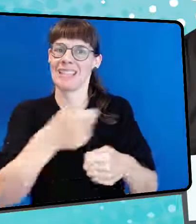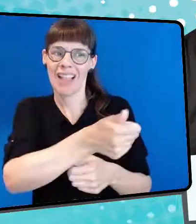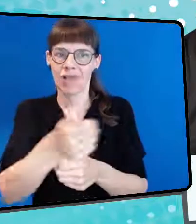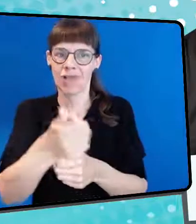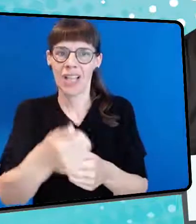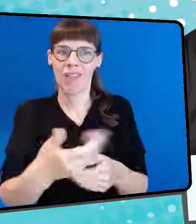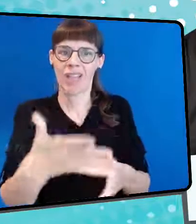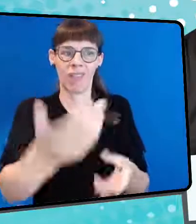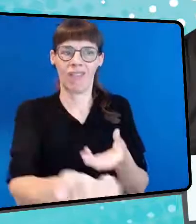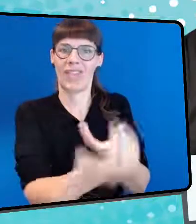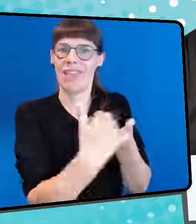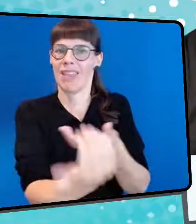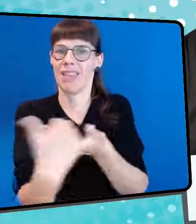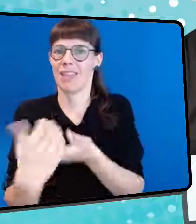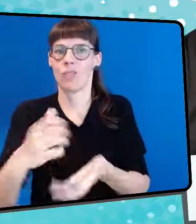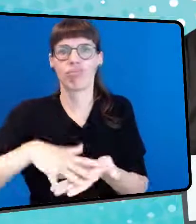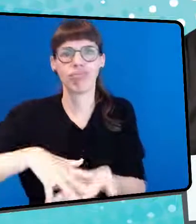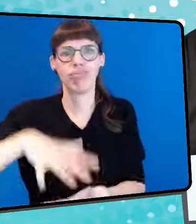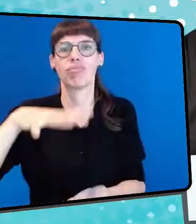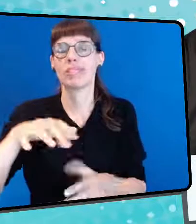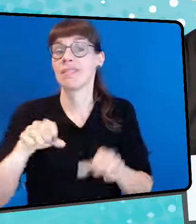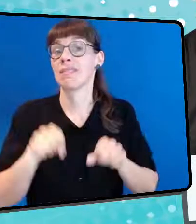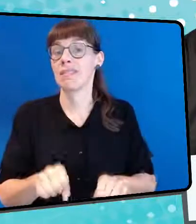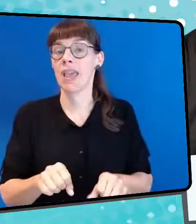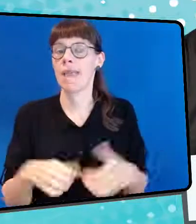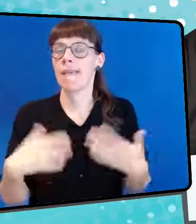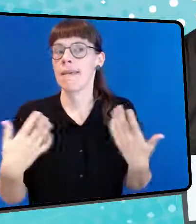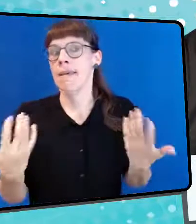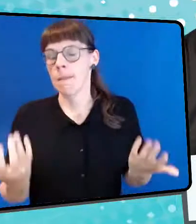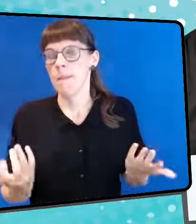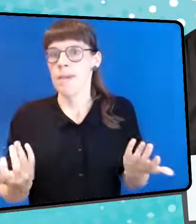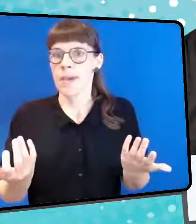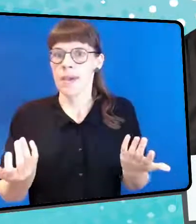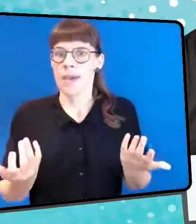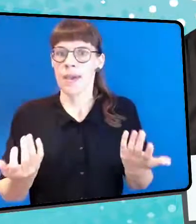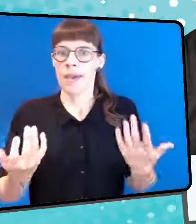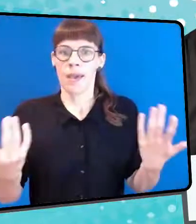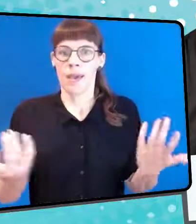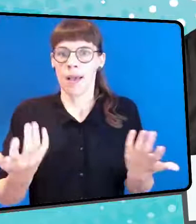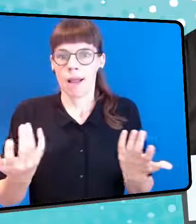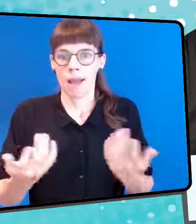as I'm sure most of it's really hard. 99% of